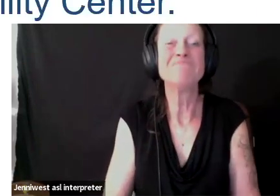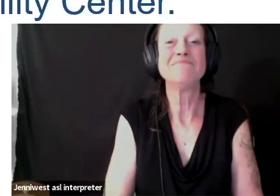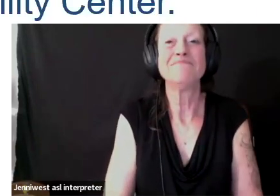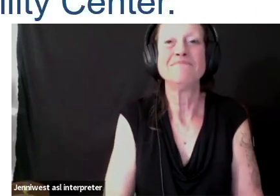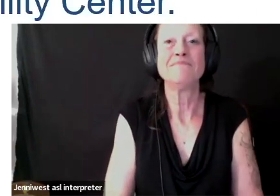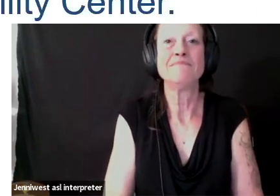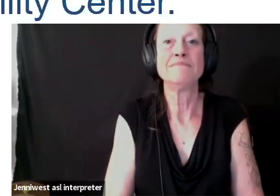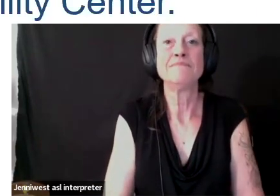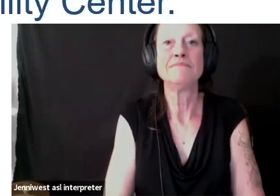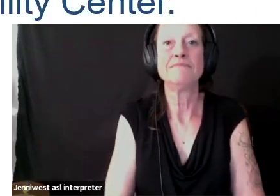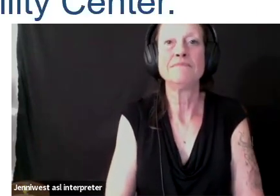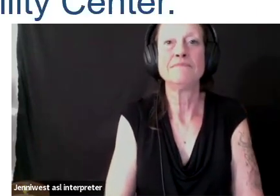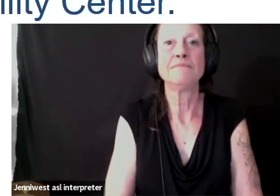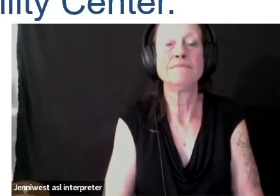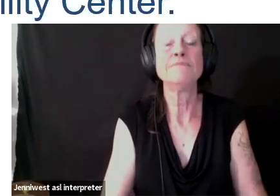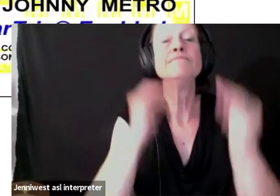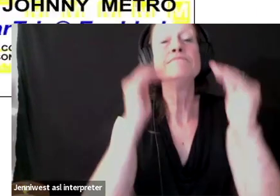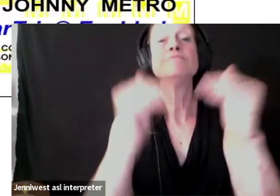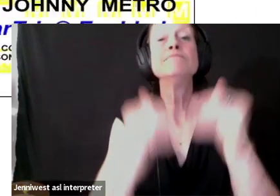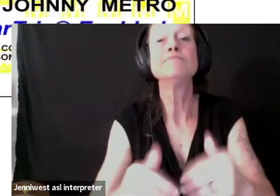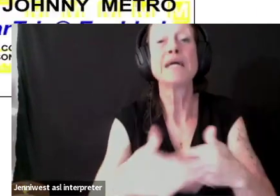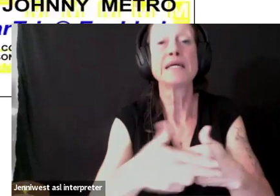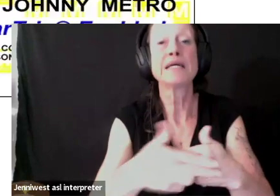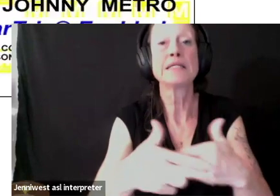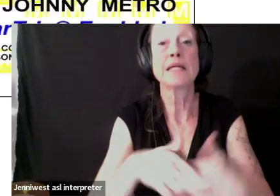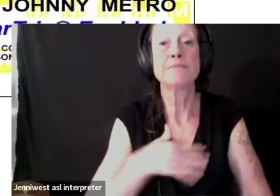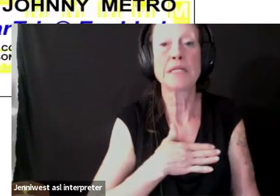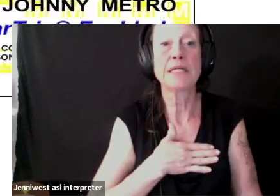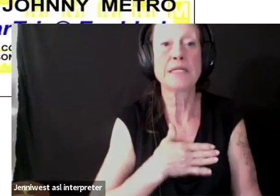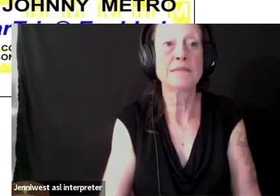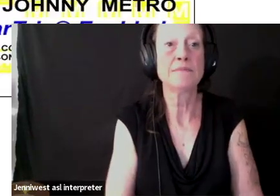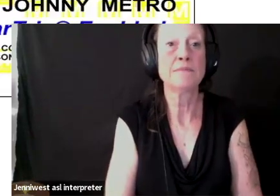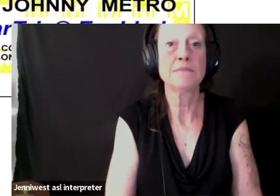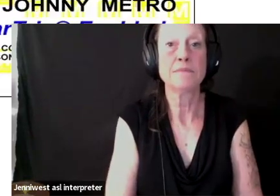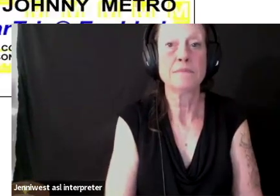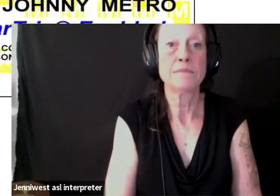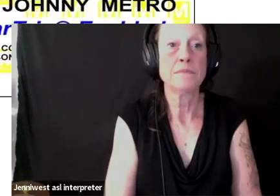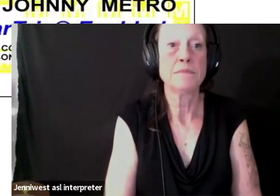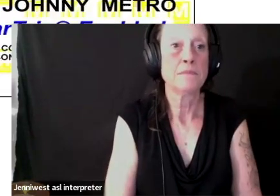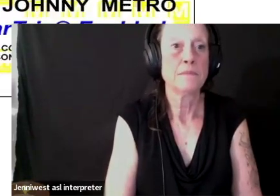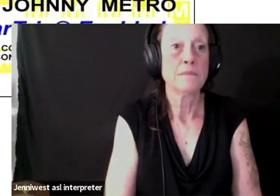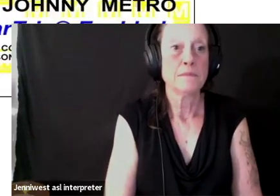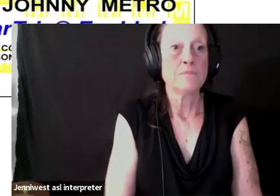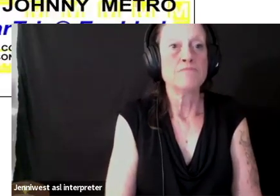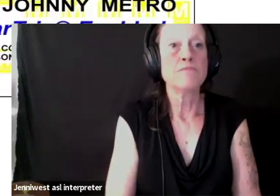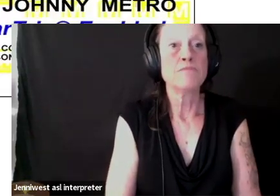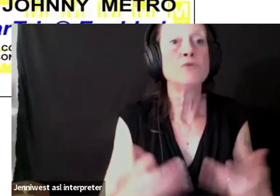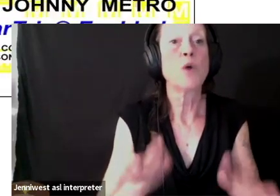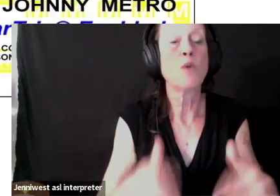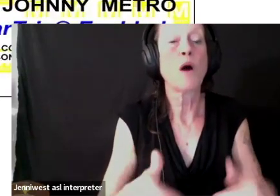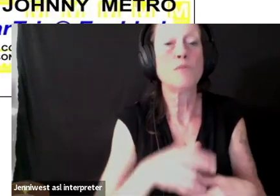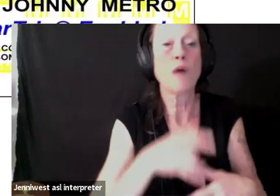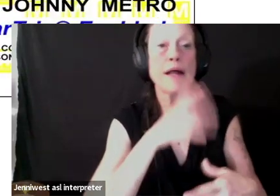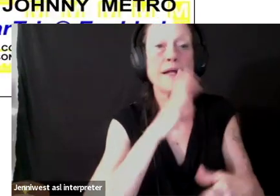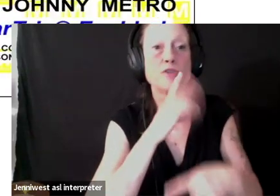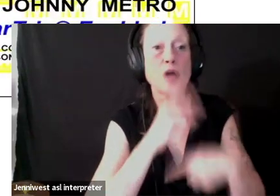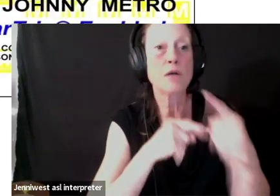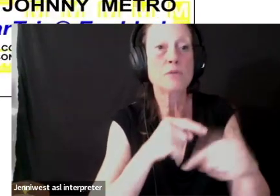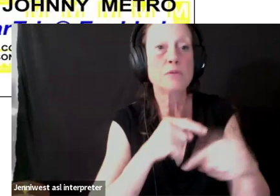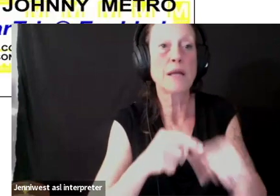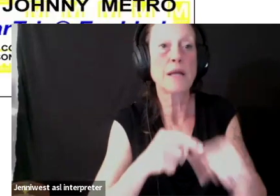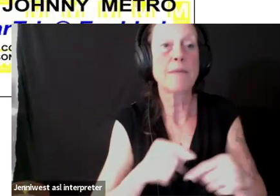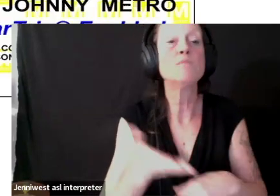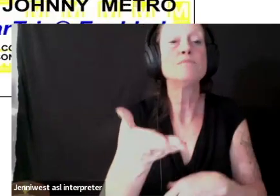cards. And you can also do it online for reduced fare only. You can do it online, and Lyft. So you can do those